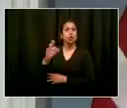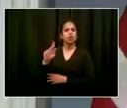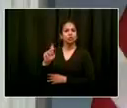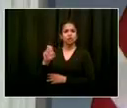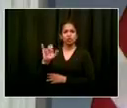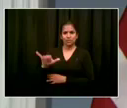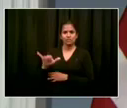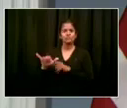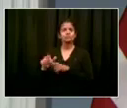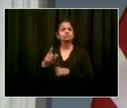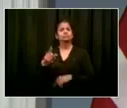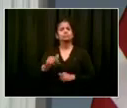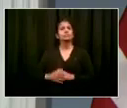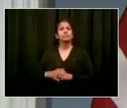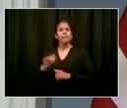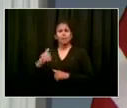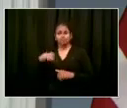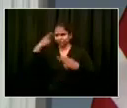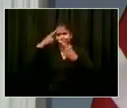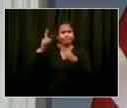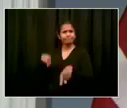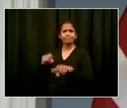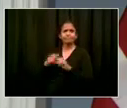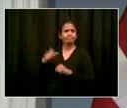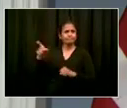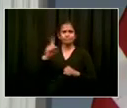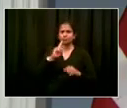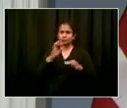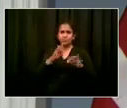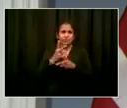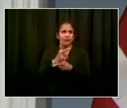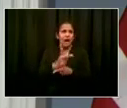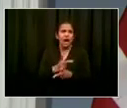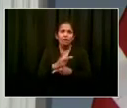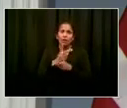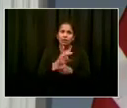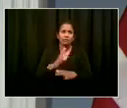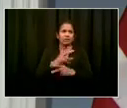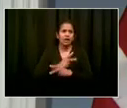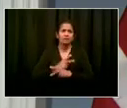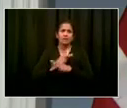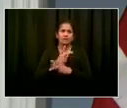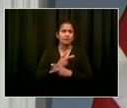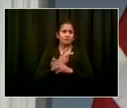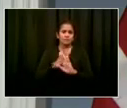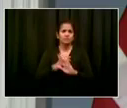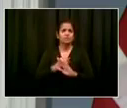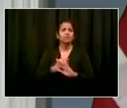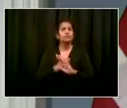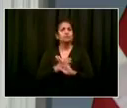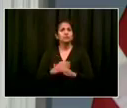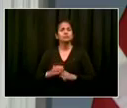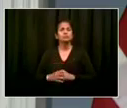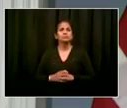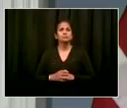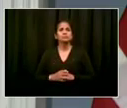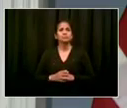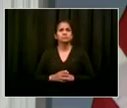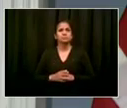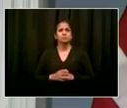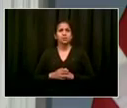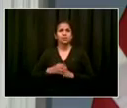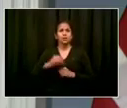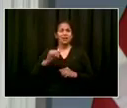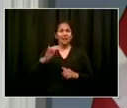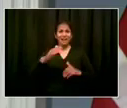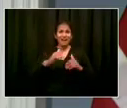you're mentioning, Mr. Mayor, for the individual dining experience as well. So the things that will make it more